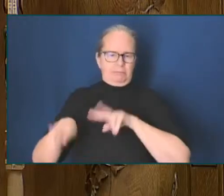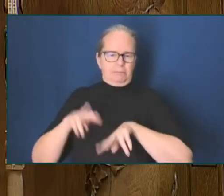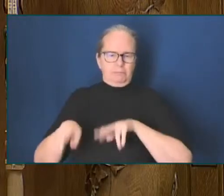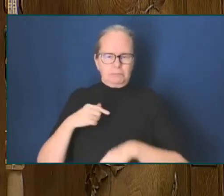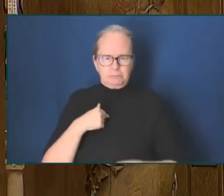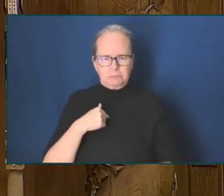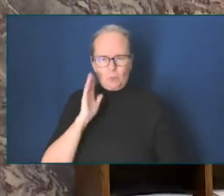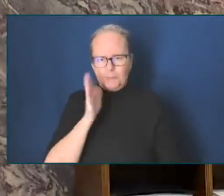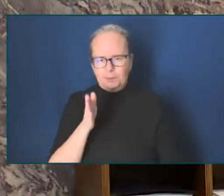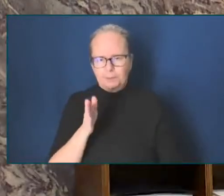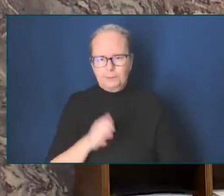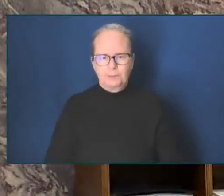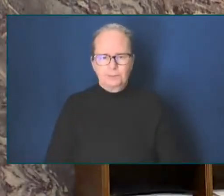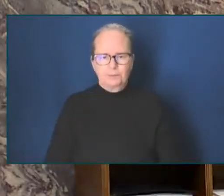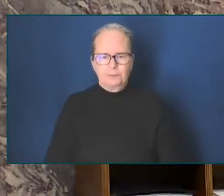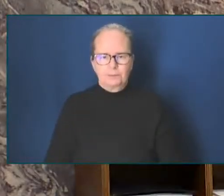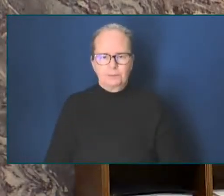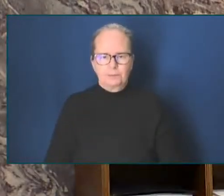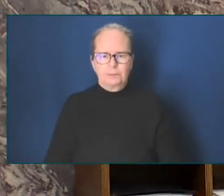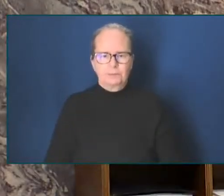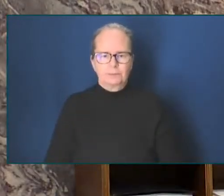seek leave to motion